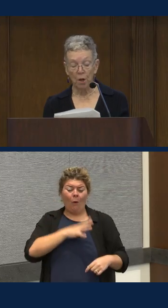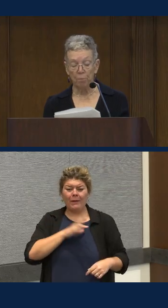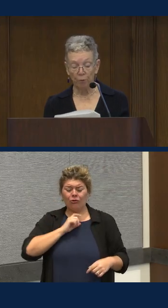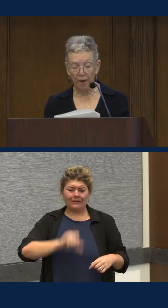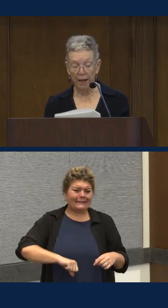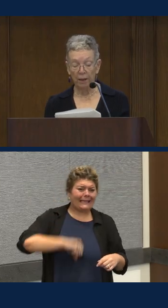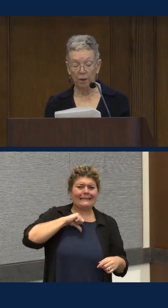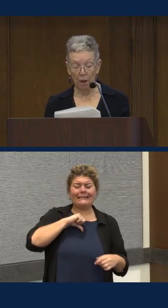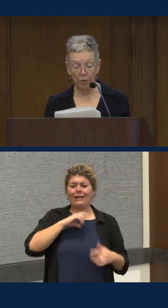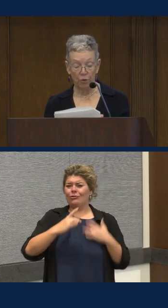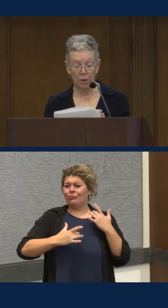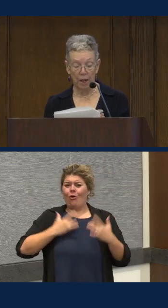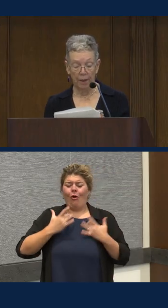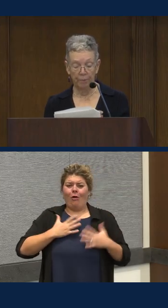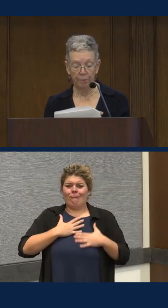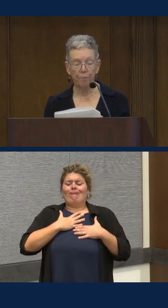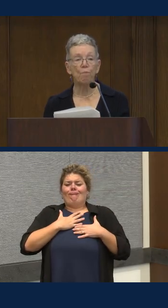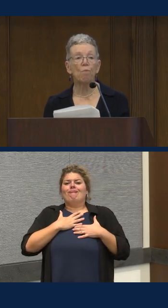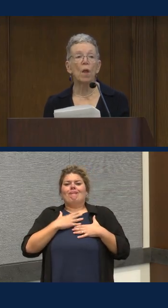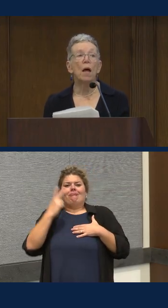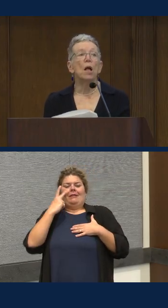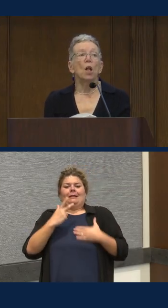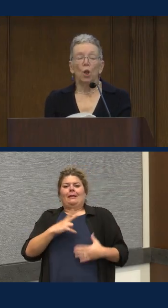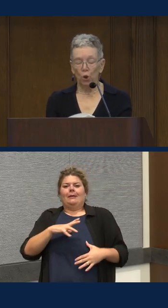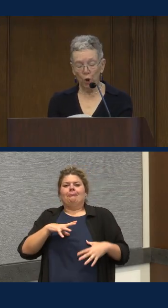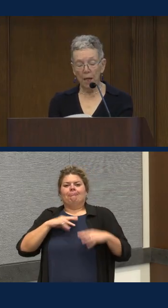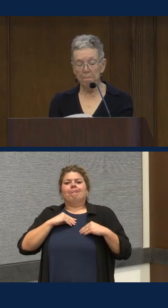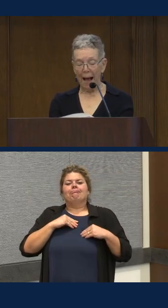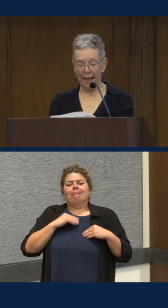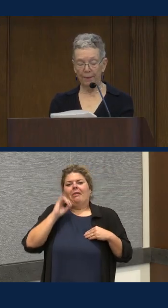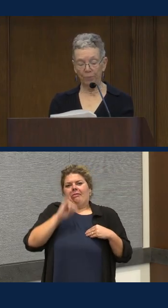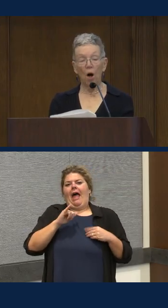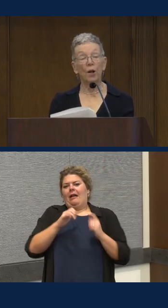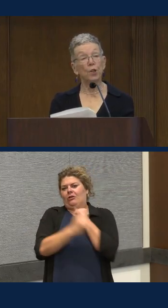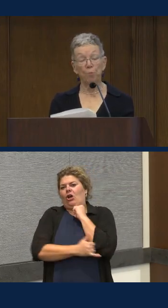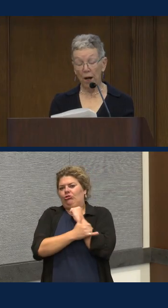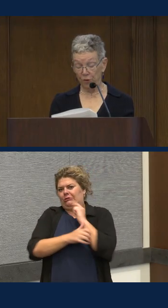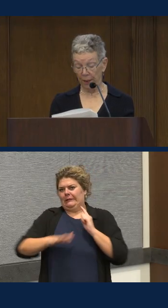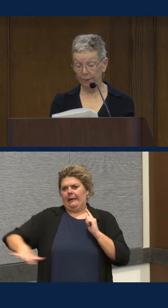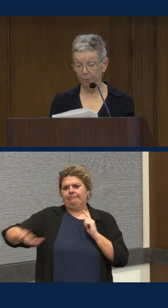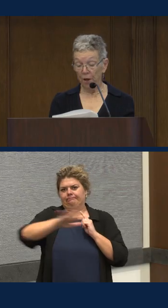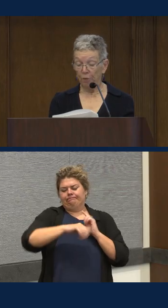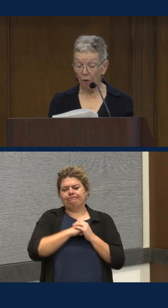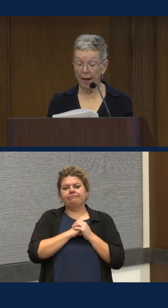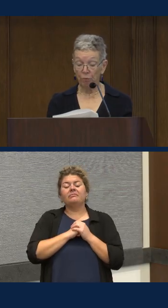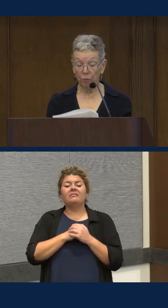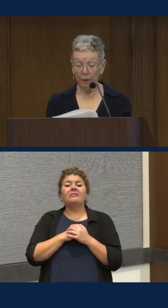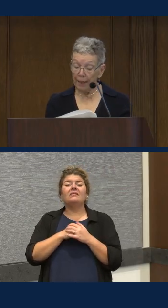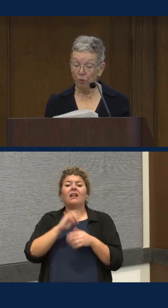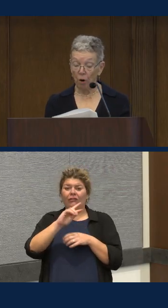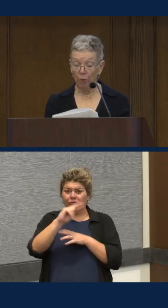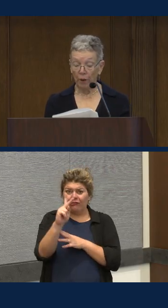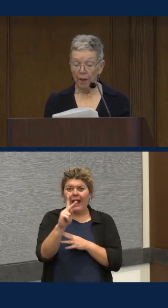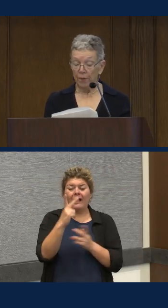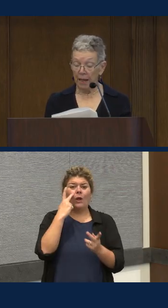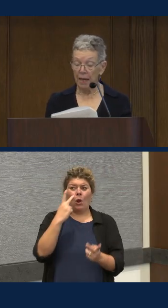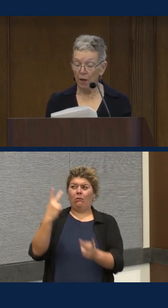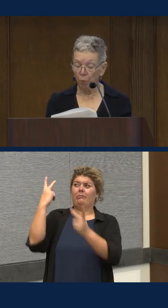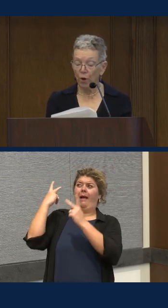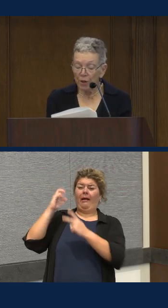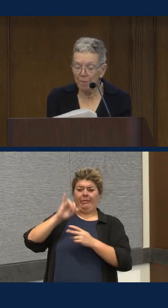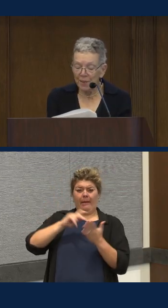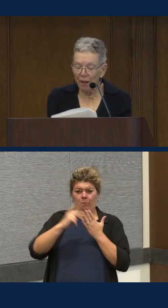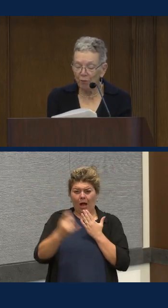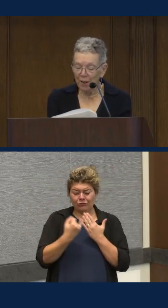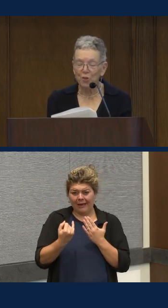presence pervade the countryside. Looking back on his project, Frank later wrote that he